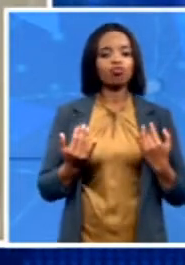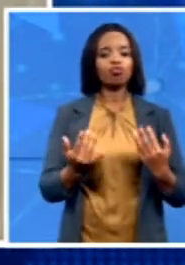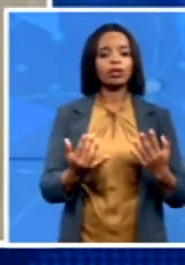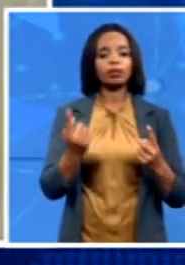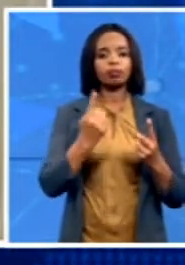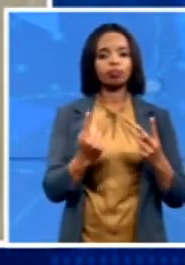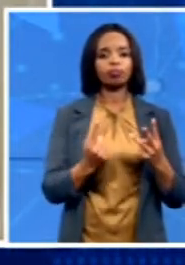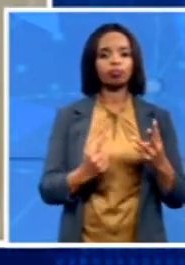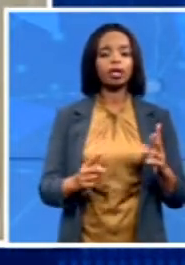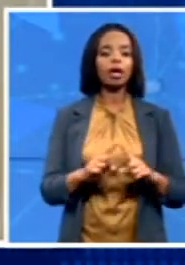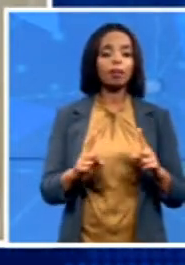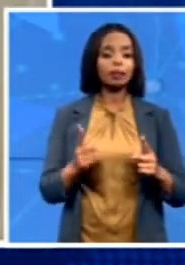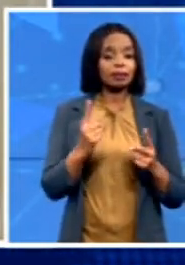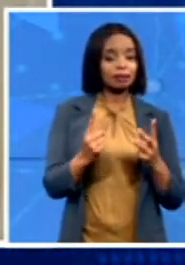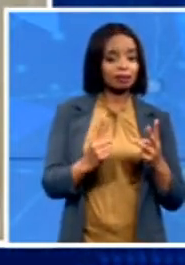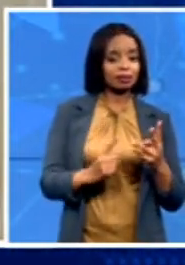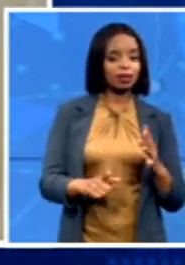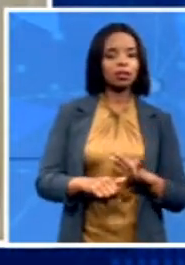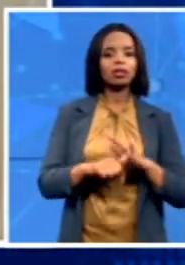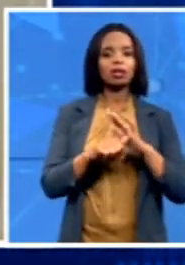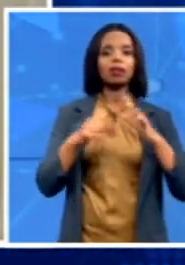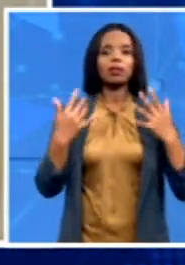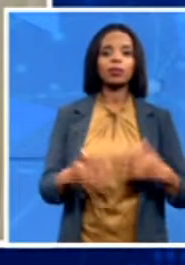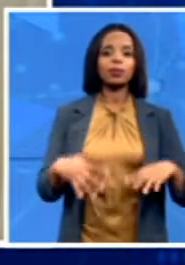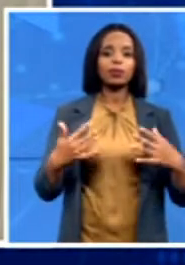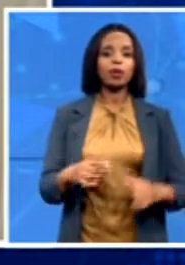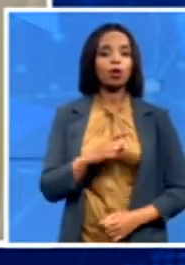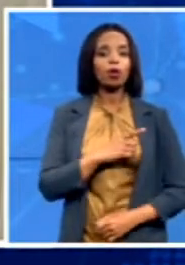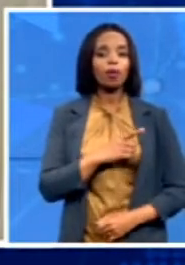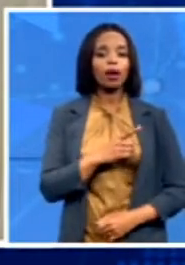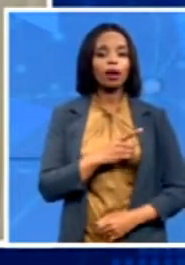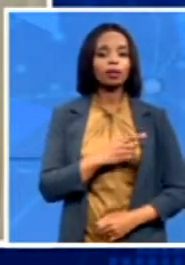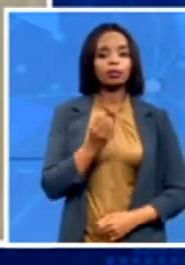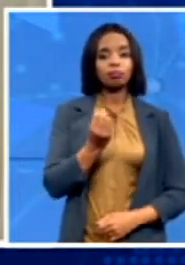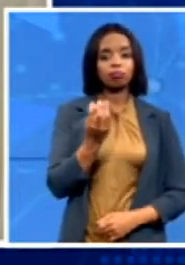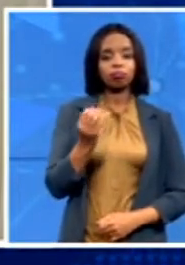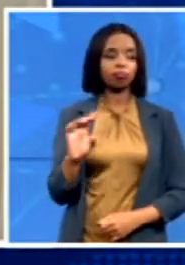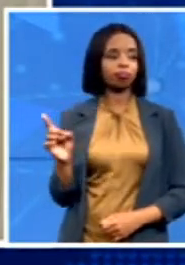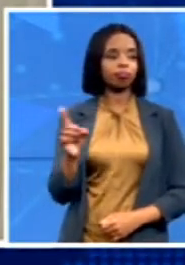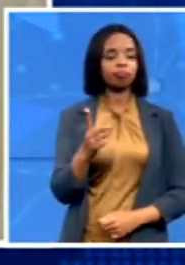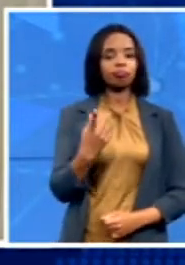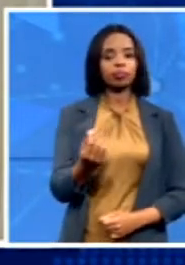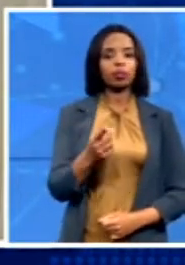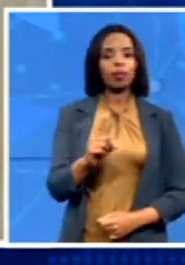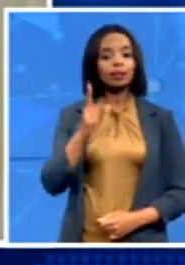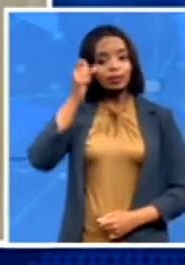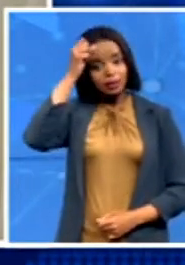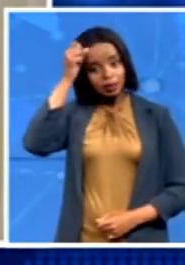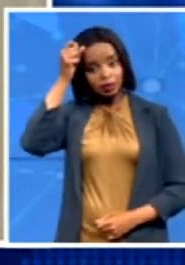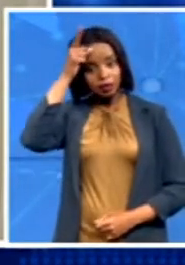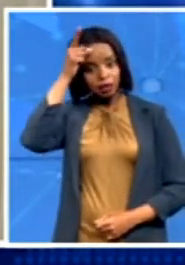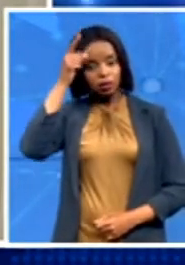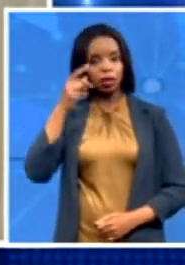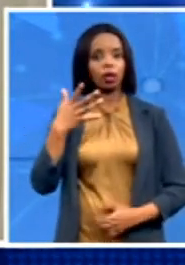because not only does it enable the understanding of what makes up the economy with regards to the